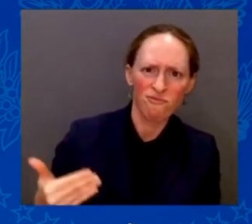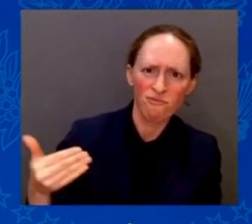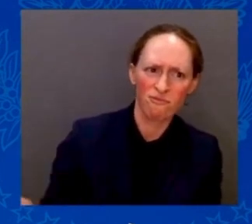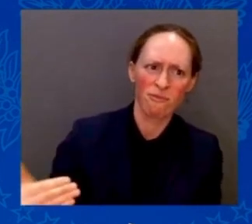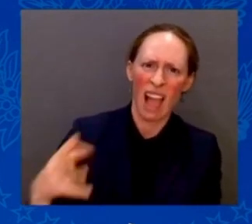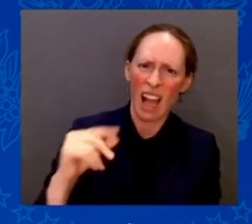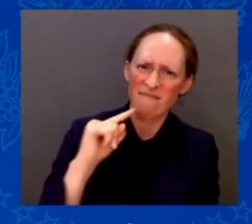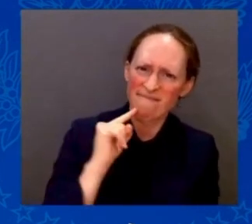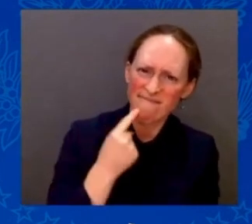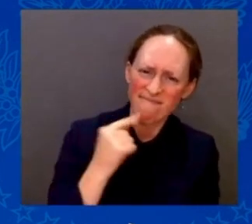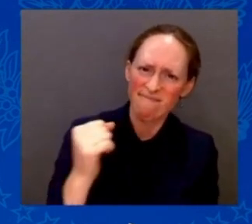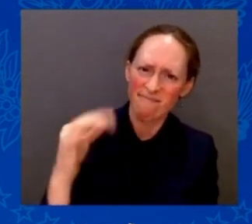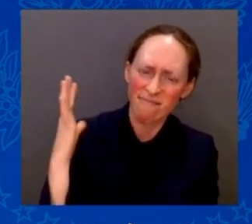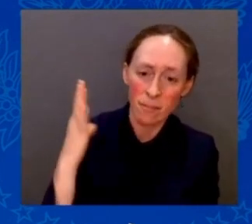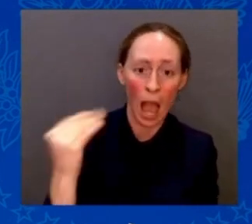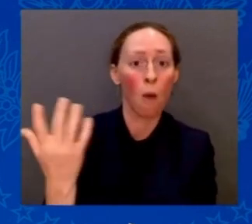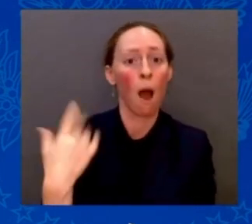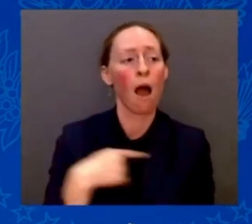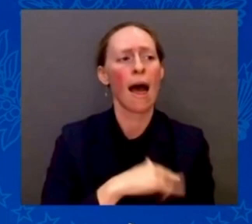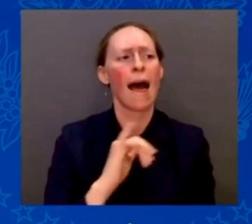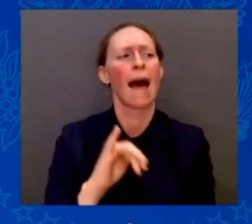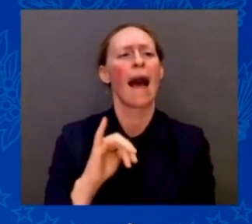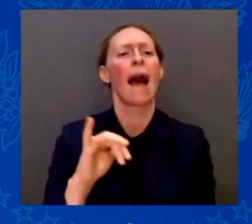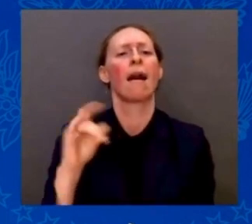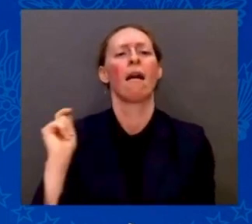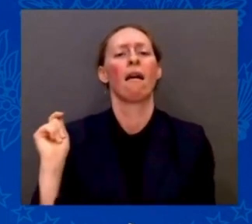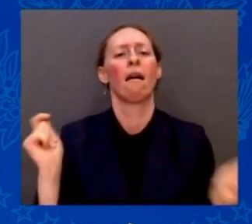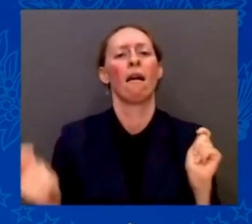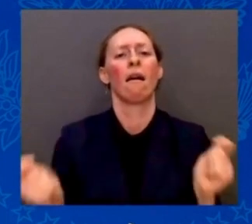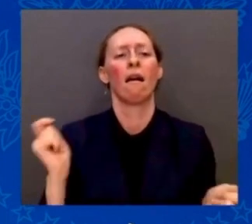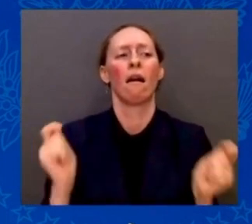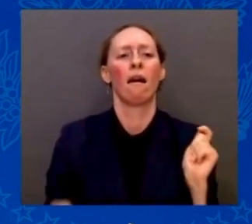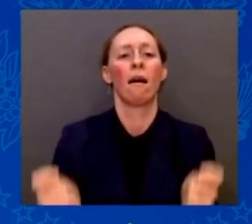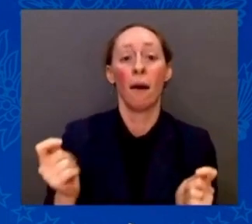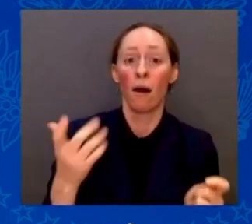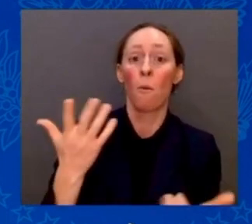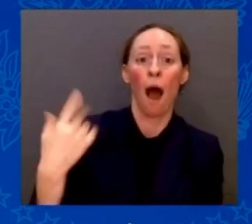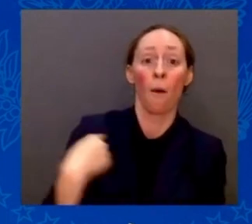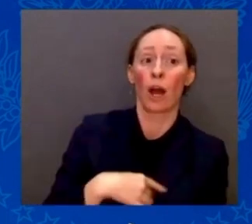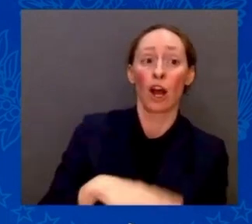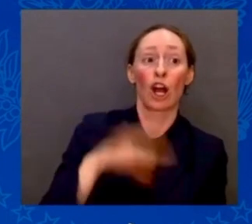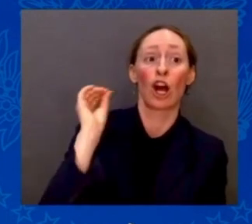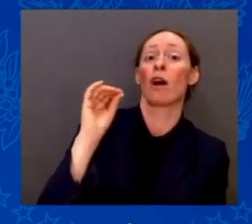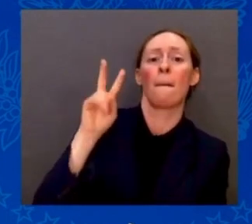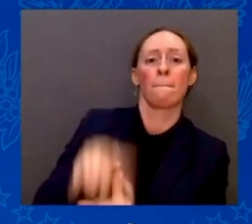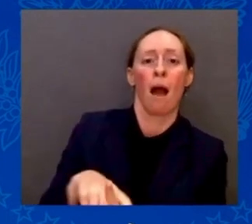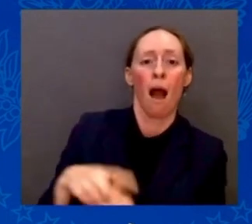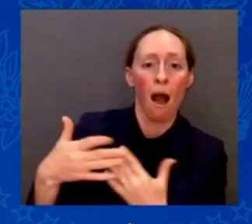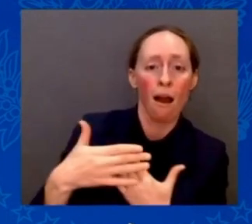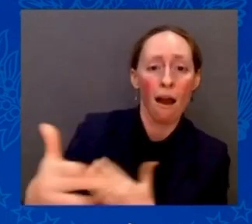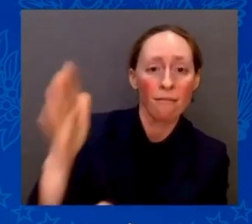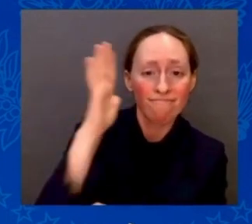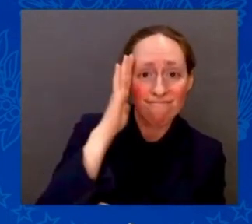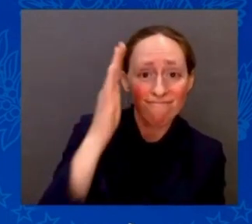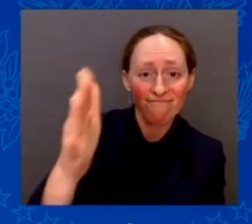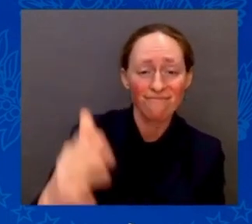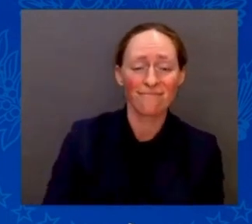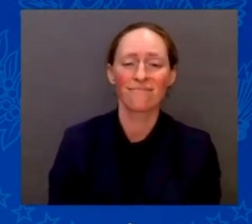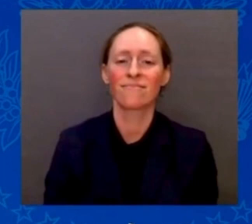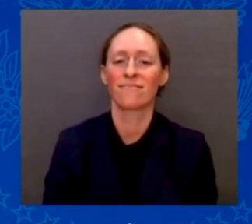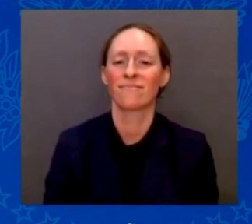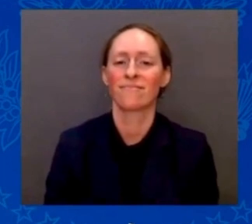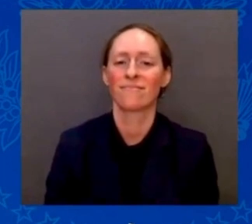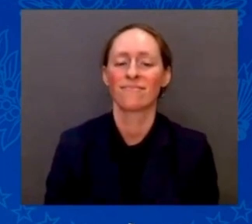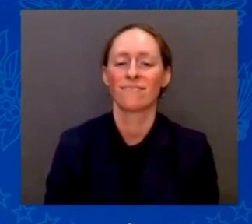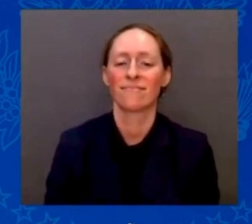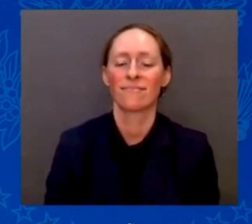to work. In a few moments, I'm going to be with my entire cabinet in the next room over, who are leading the